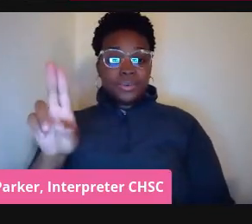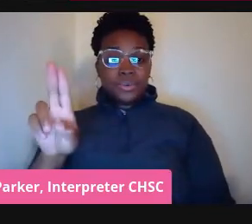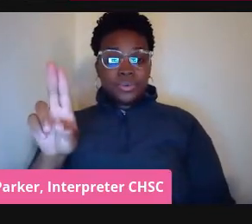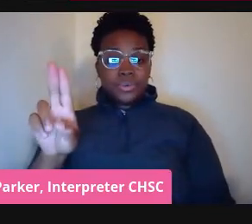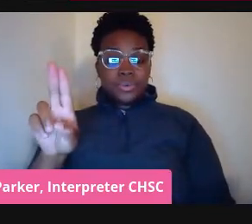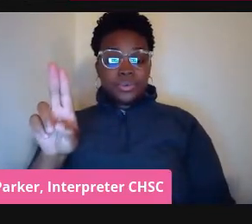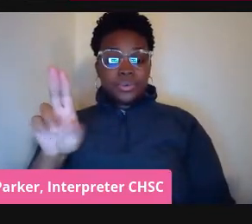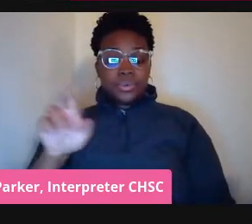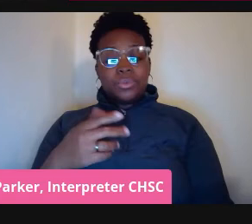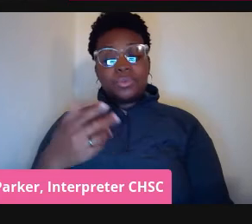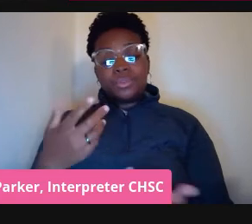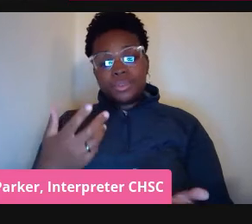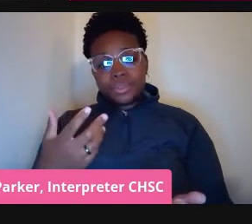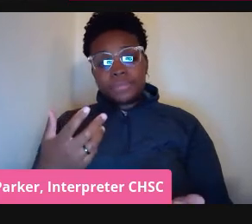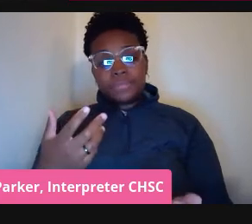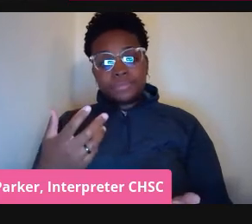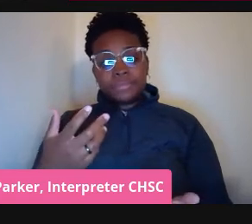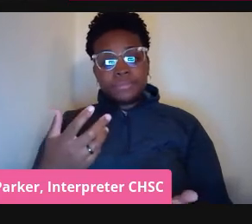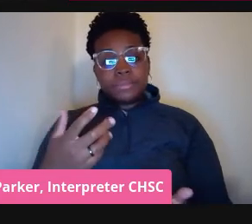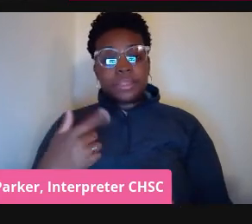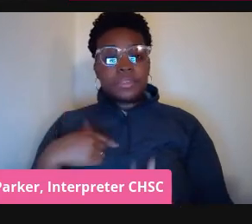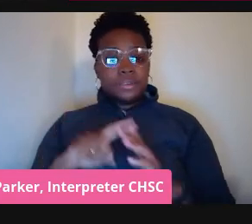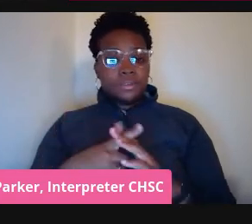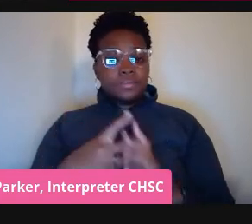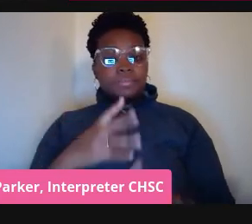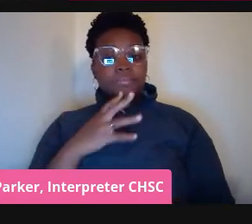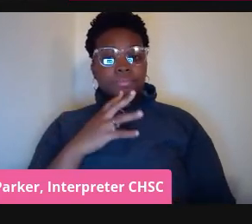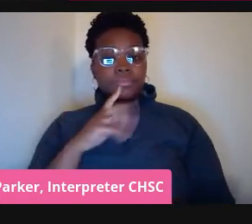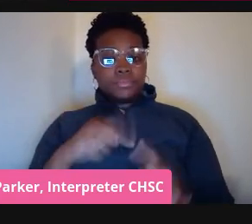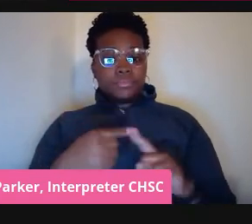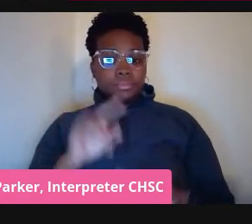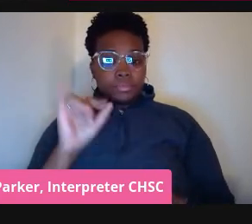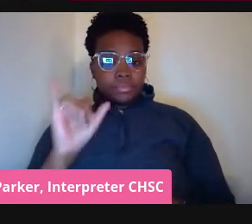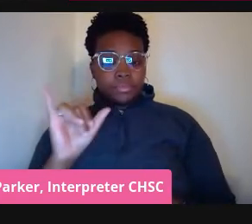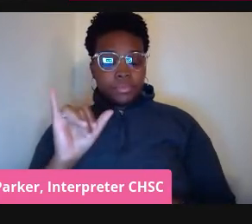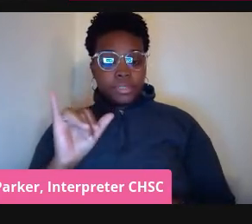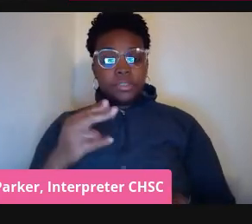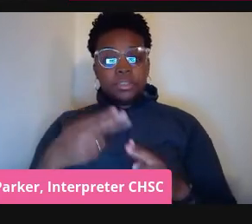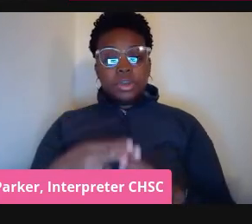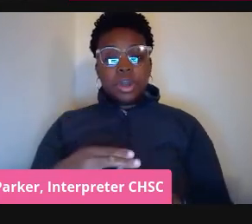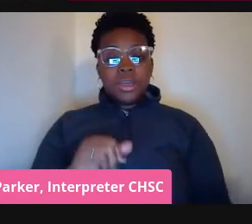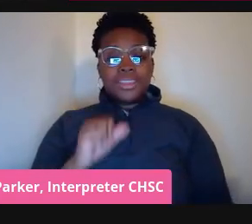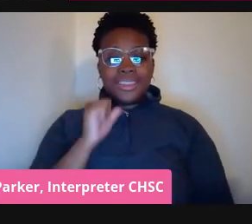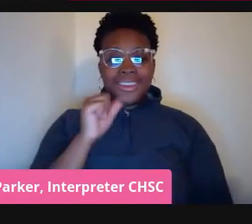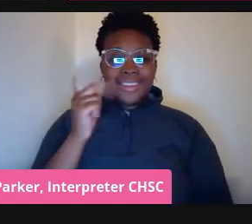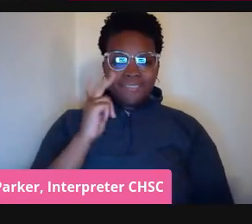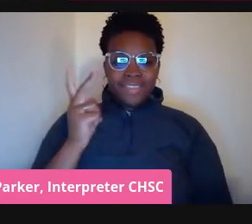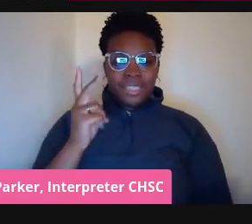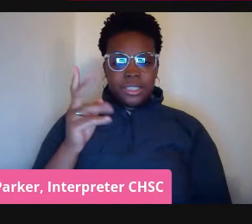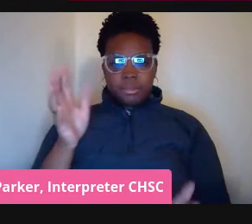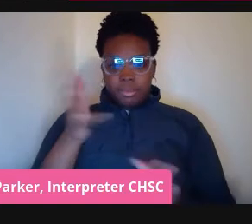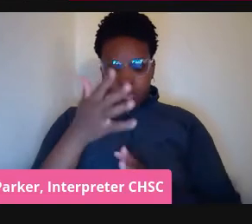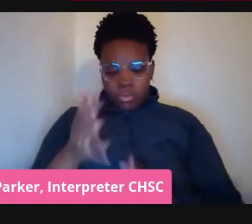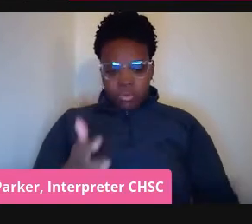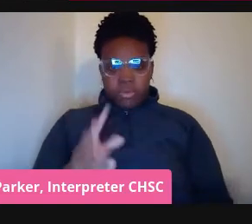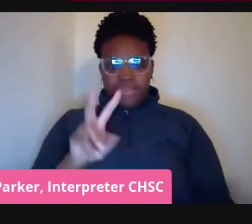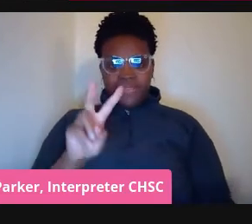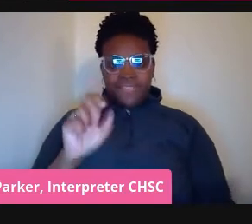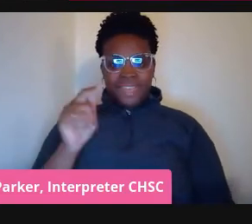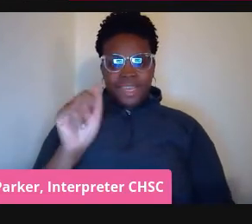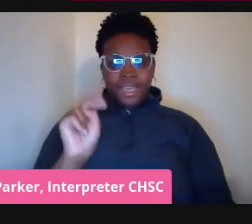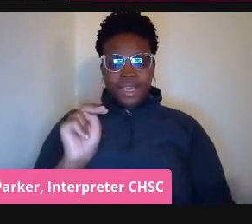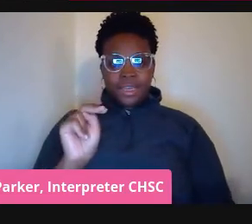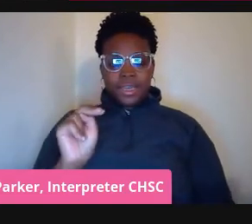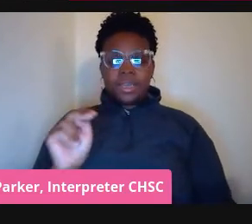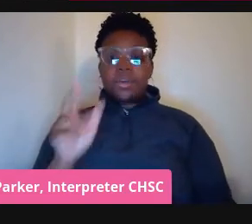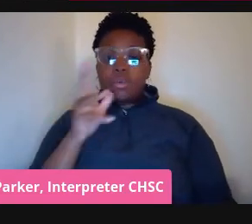was when I started talking about that in The Invisible Vegan, and the film came out, women started reaching